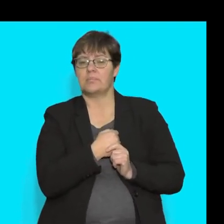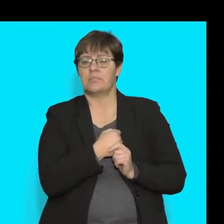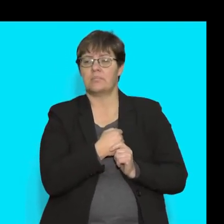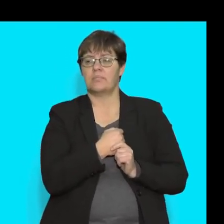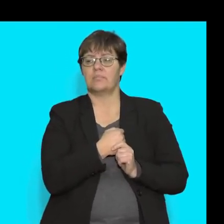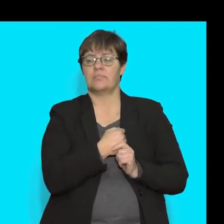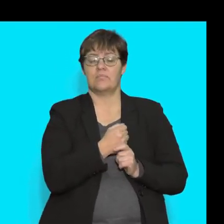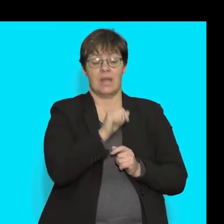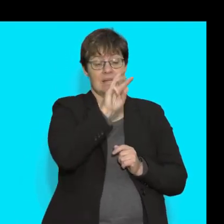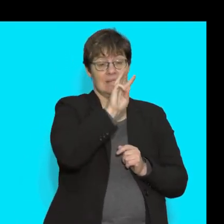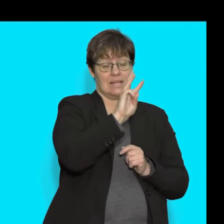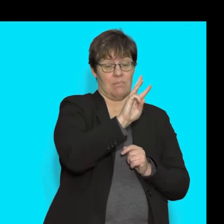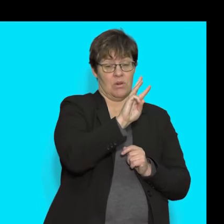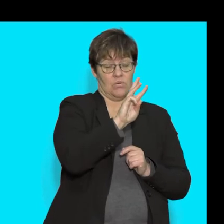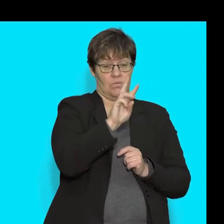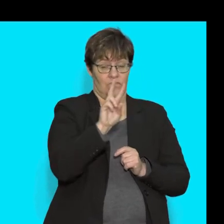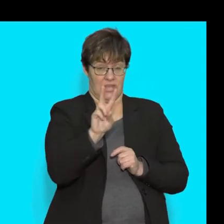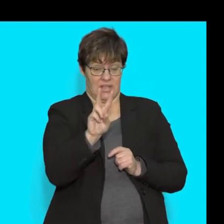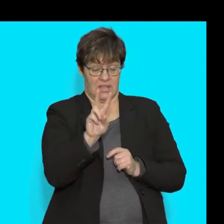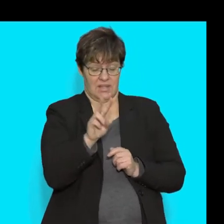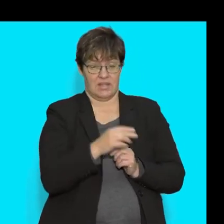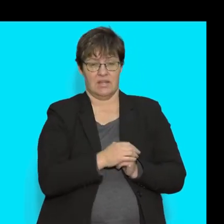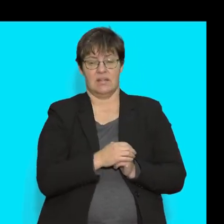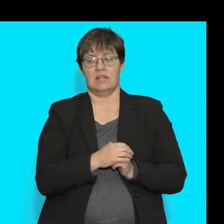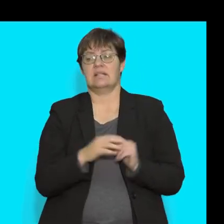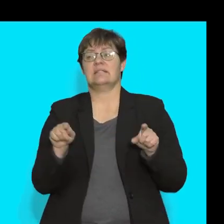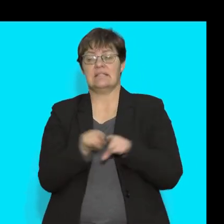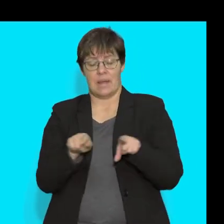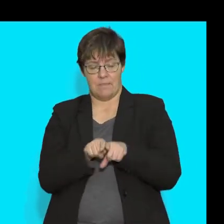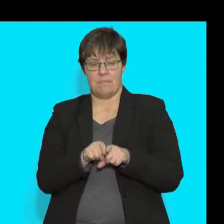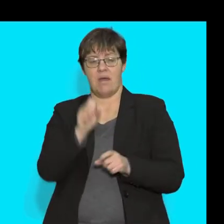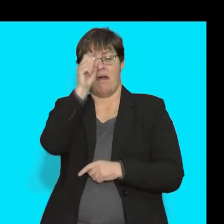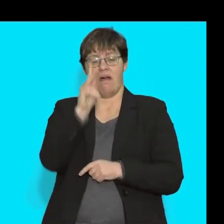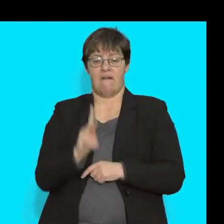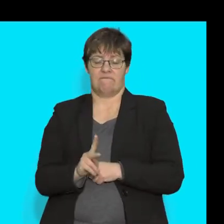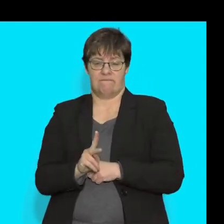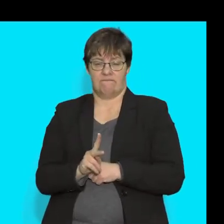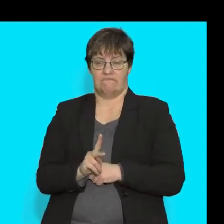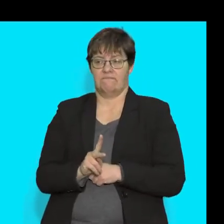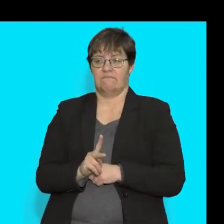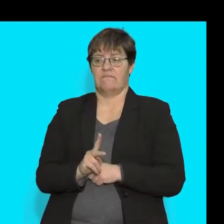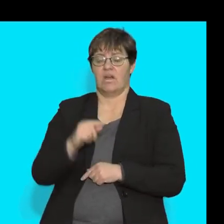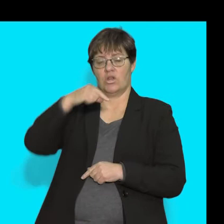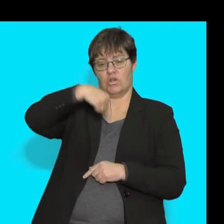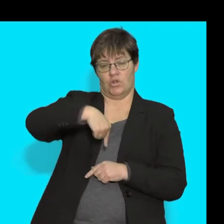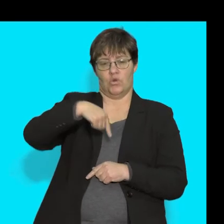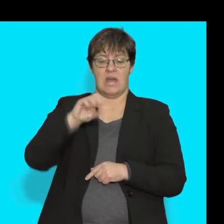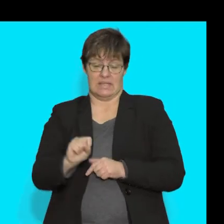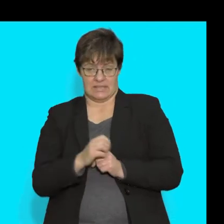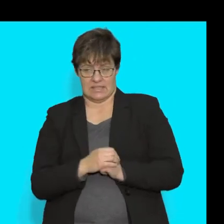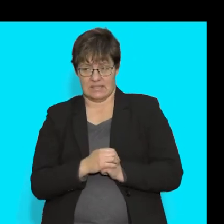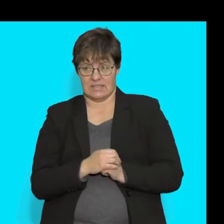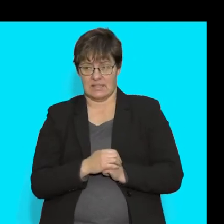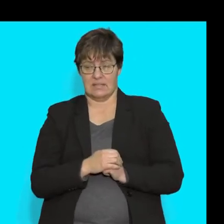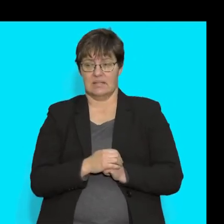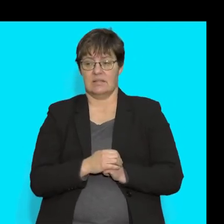my WV is also equals to half of QS. So